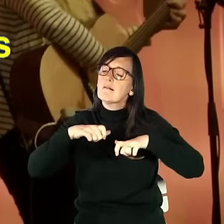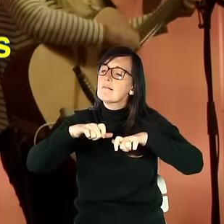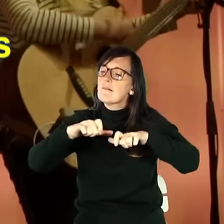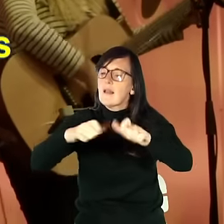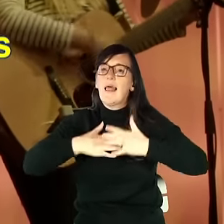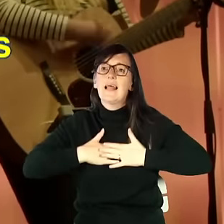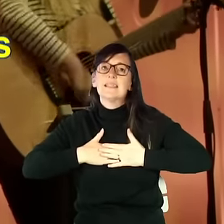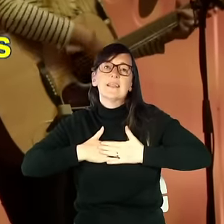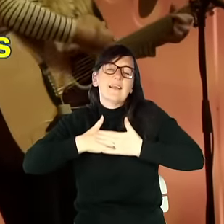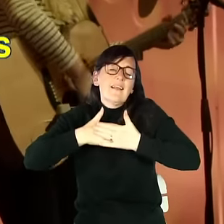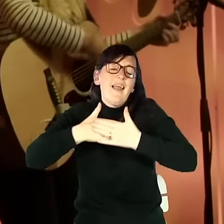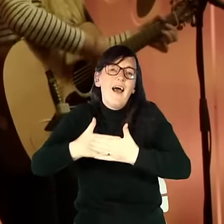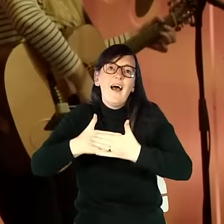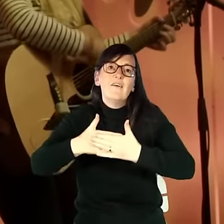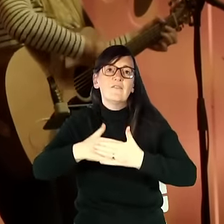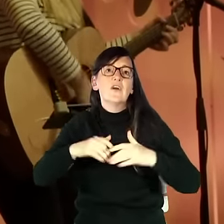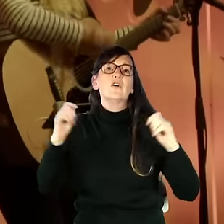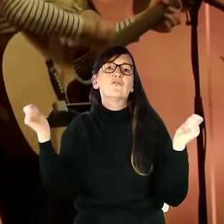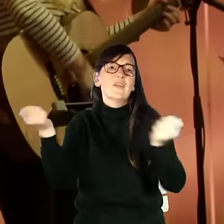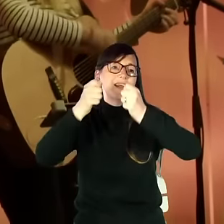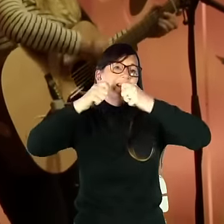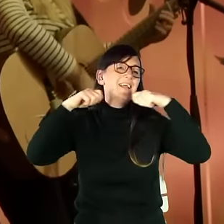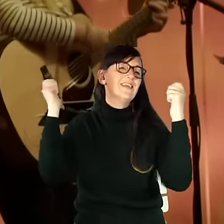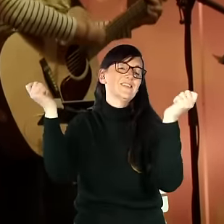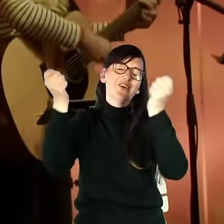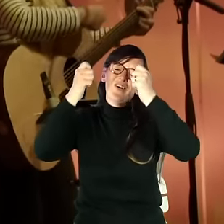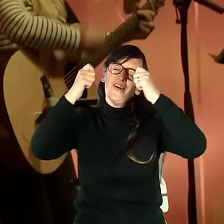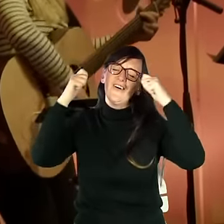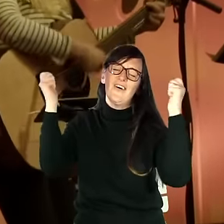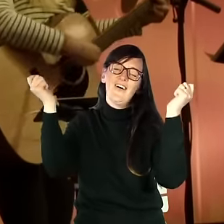an unrelenting love.